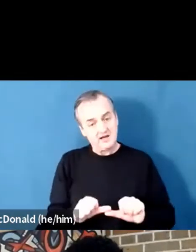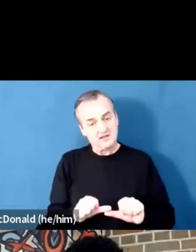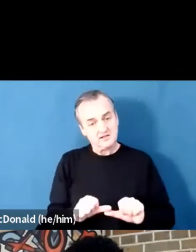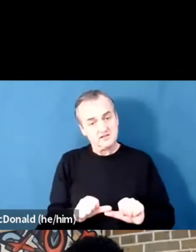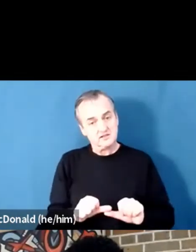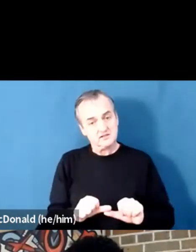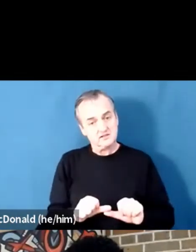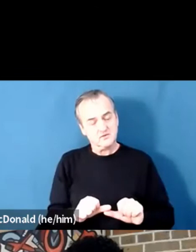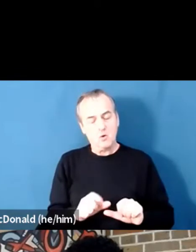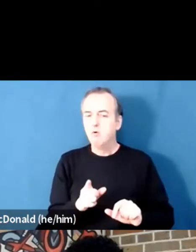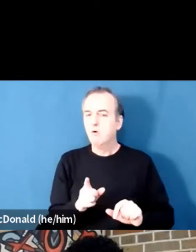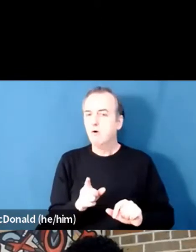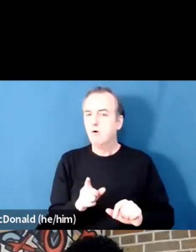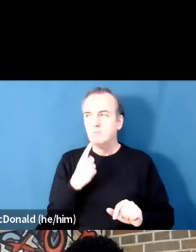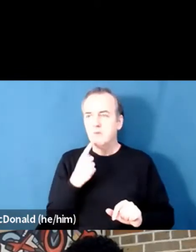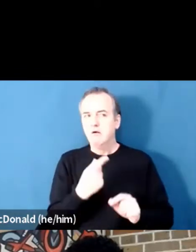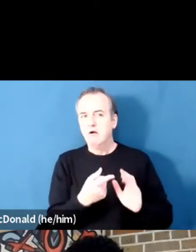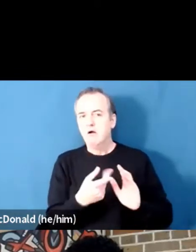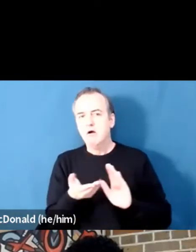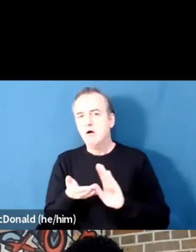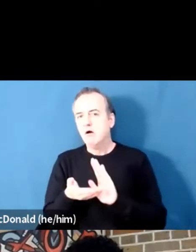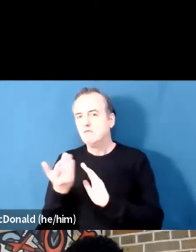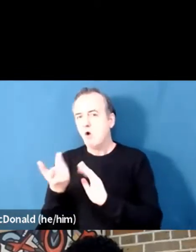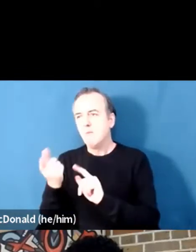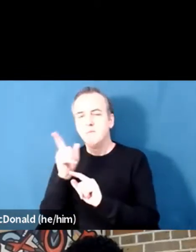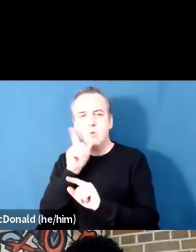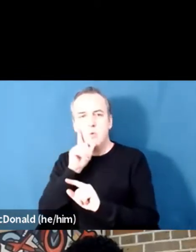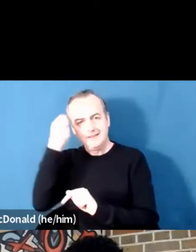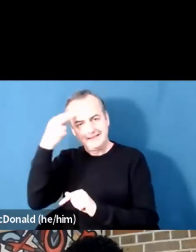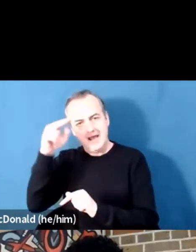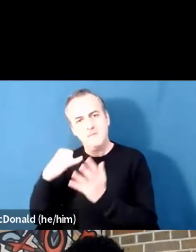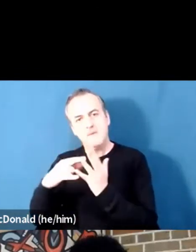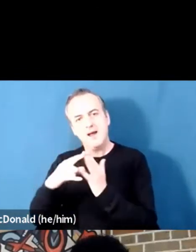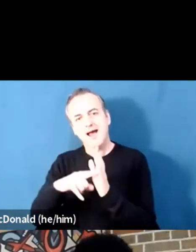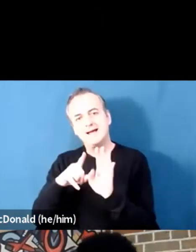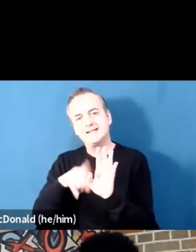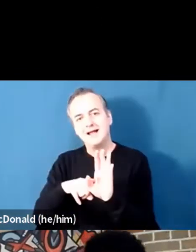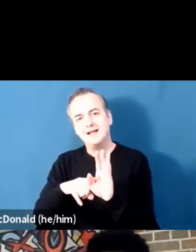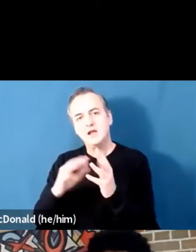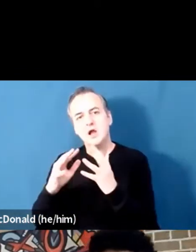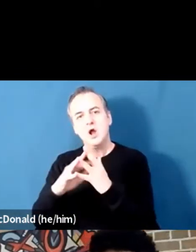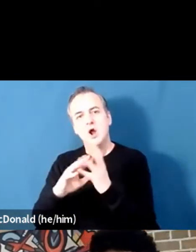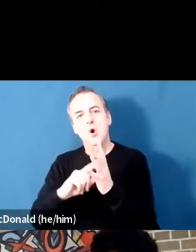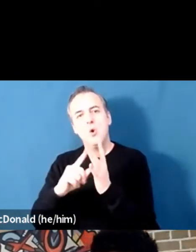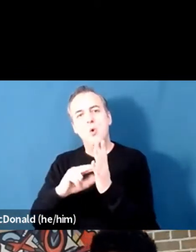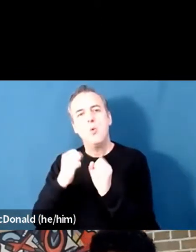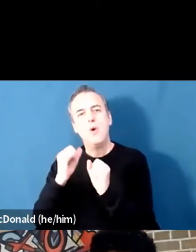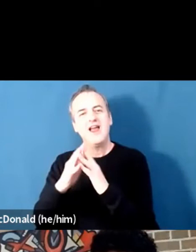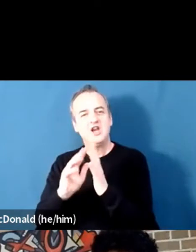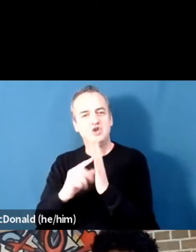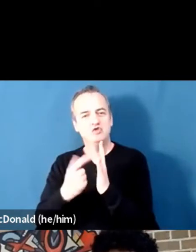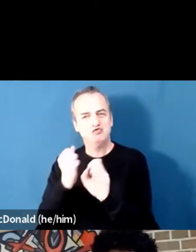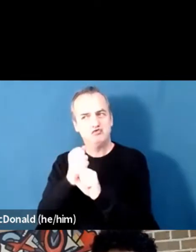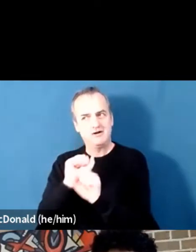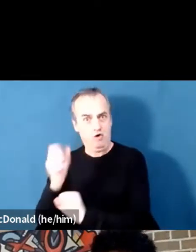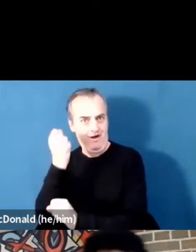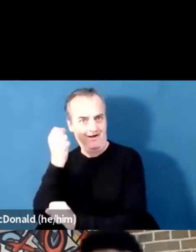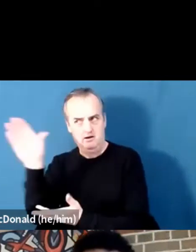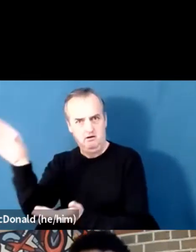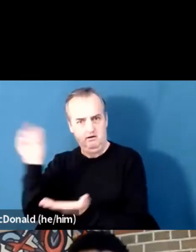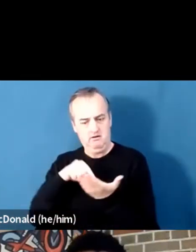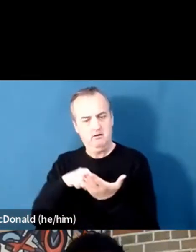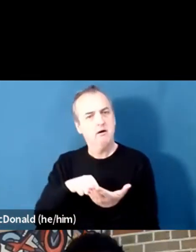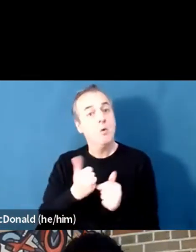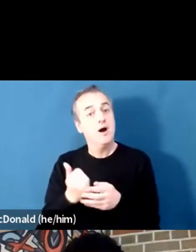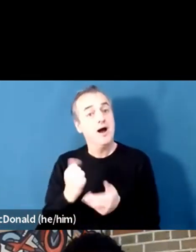This one is stolen from Sally Wainwright, actually, but I don't care. She's probably not on here right now. And